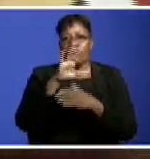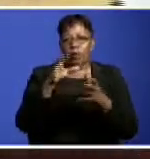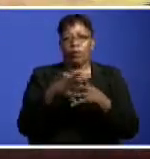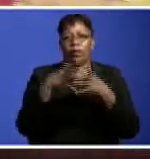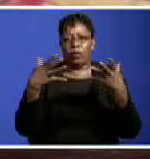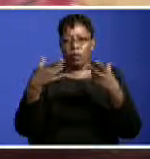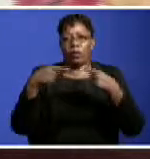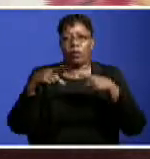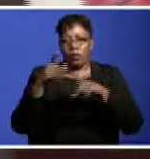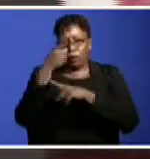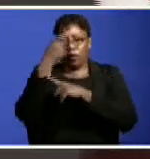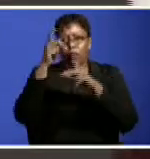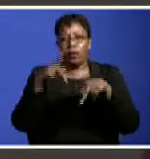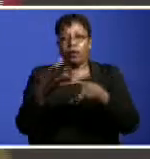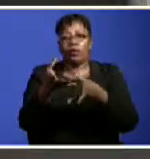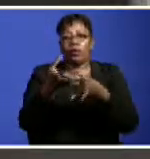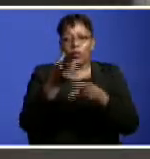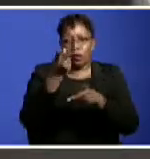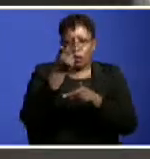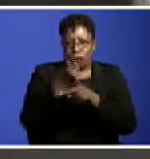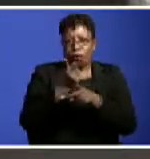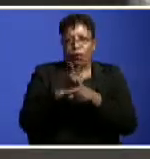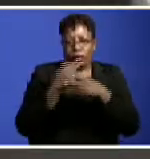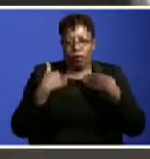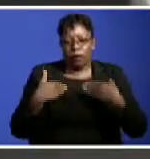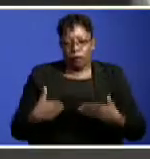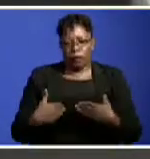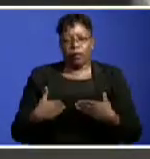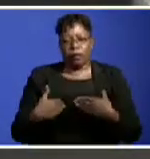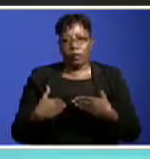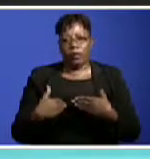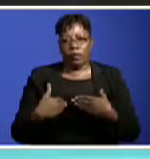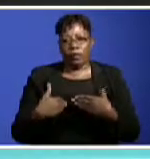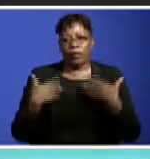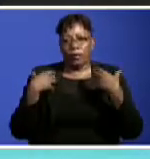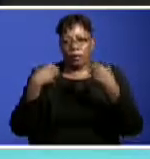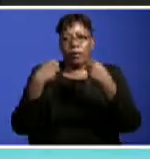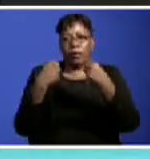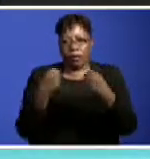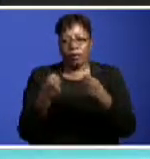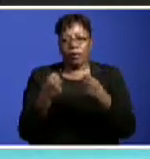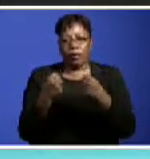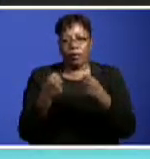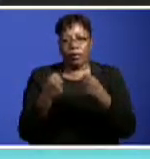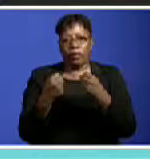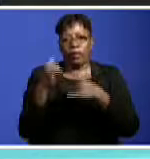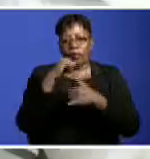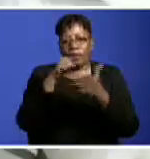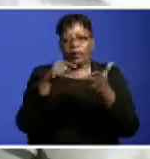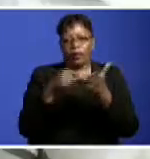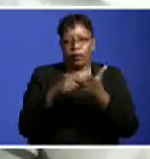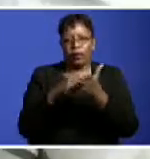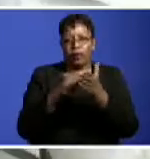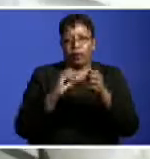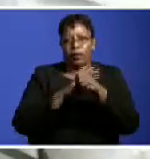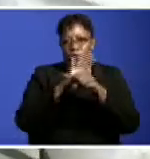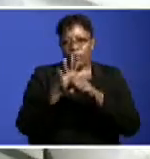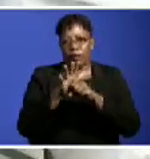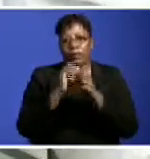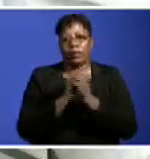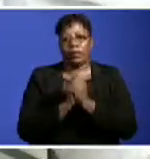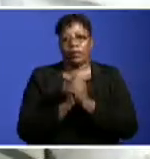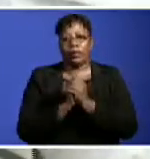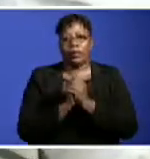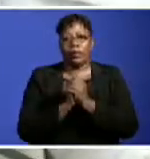of them are going because everyone still wants to keep their immune system fortified, to fight this deadly coronavirus. We started sort of